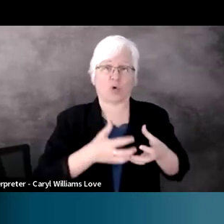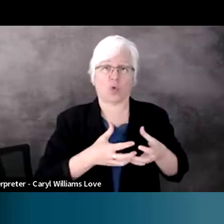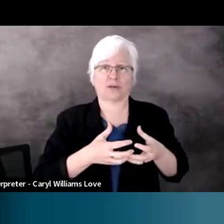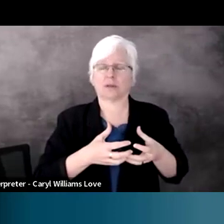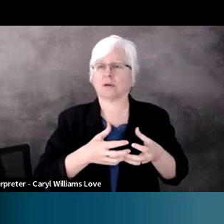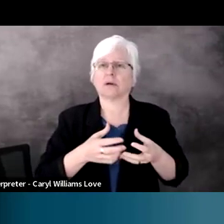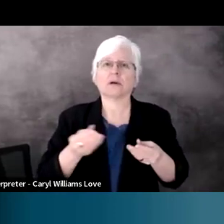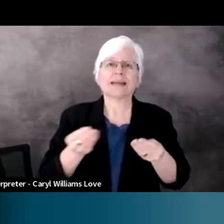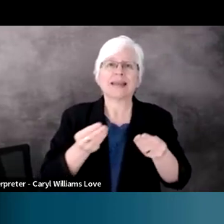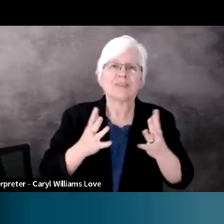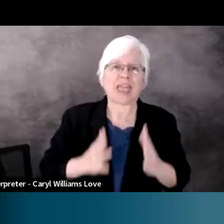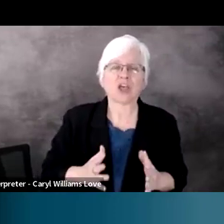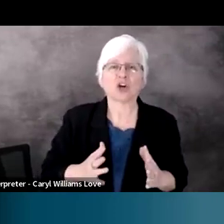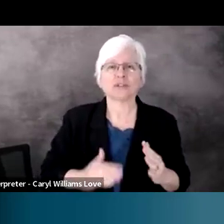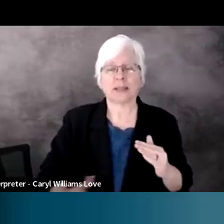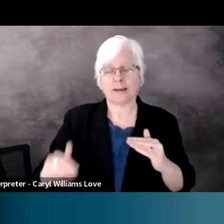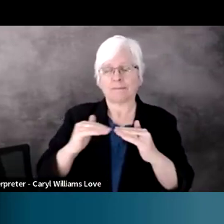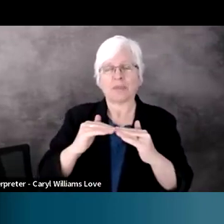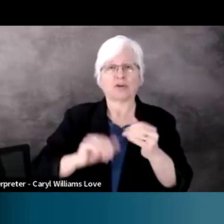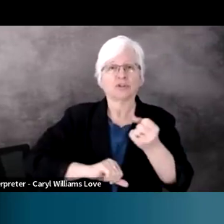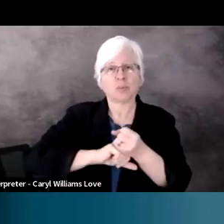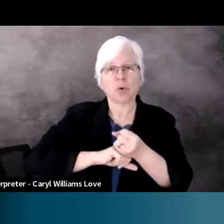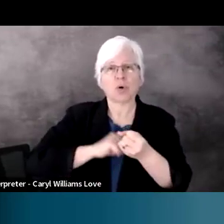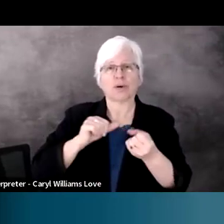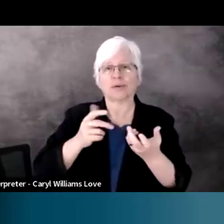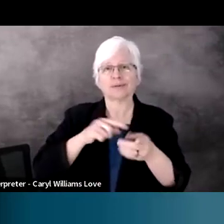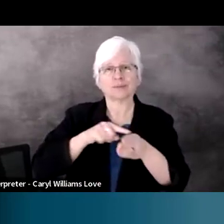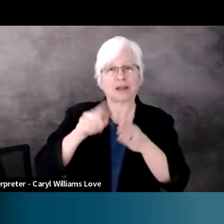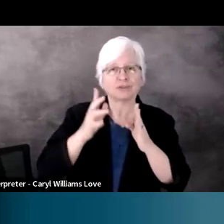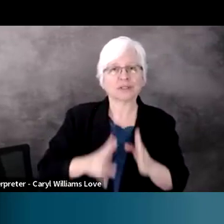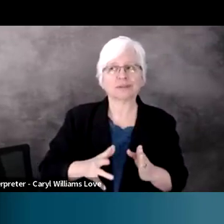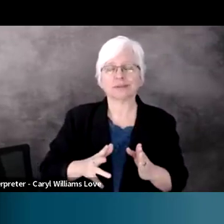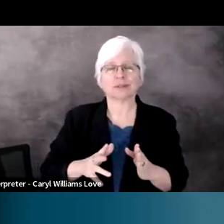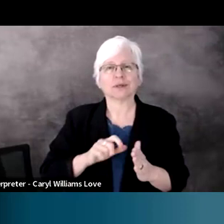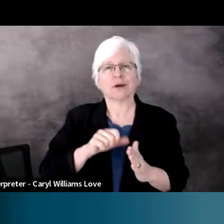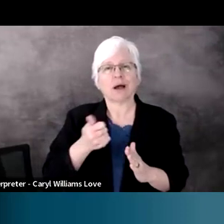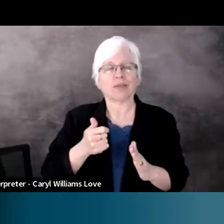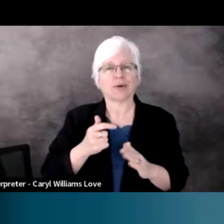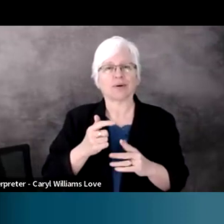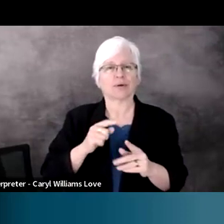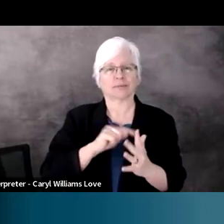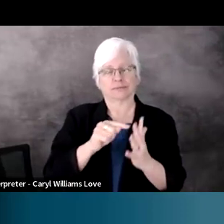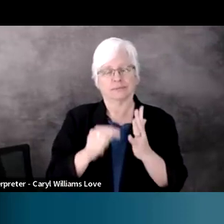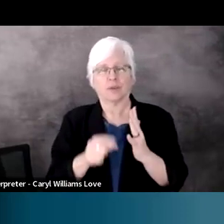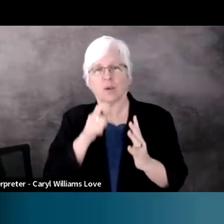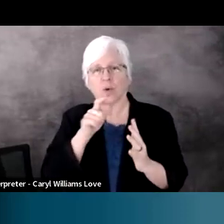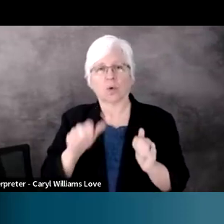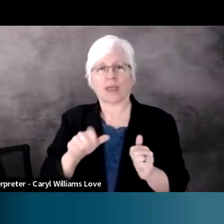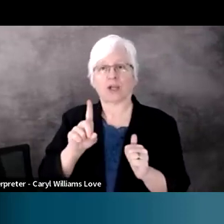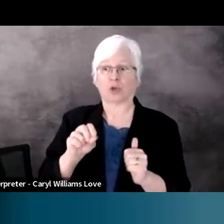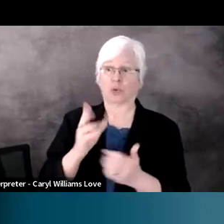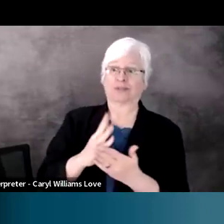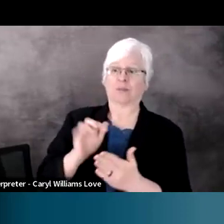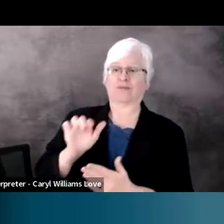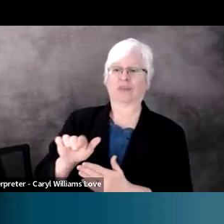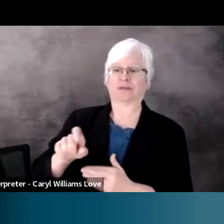navigators, peer support specialists, other folks that can do some of this work